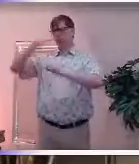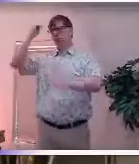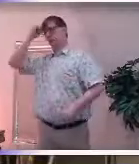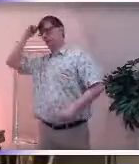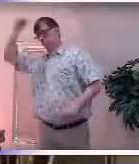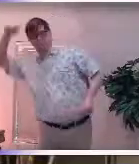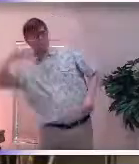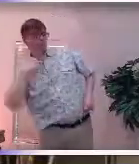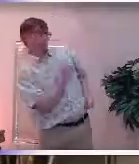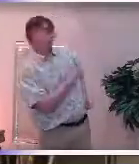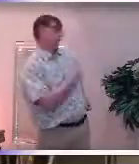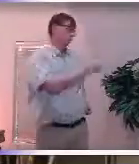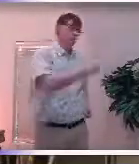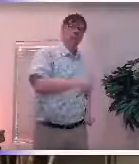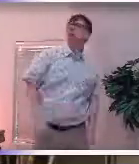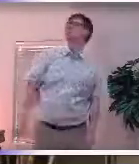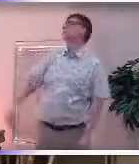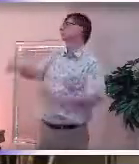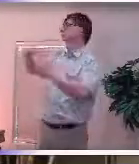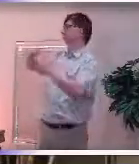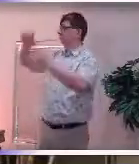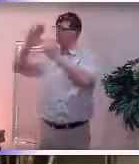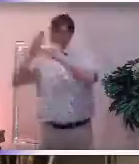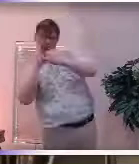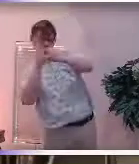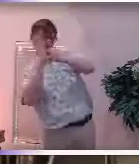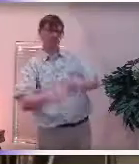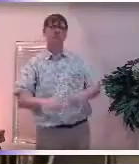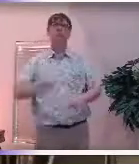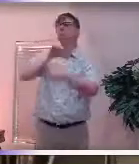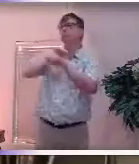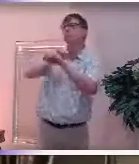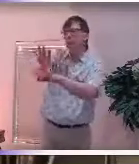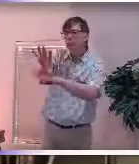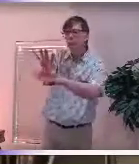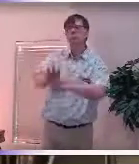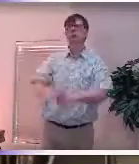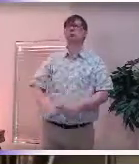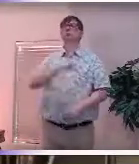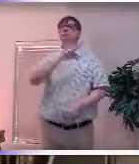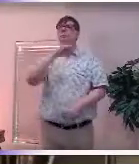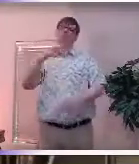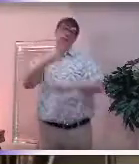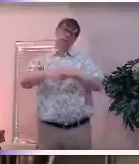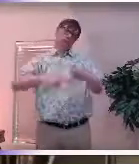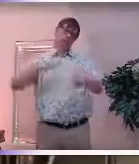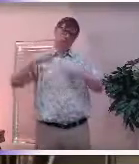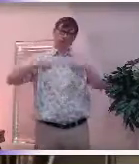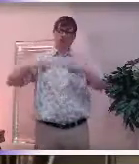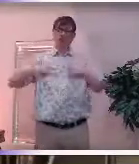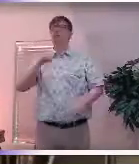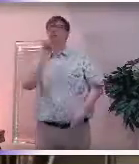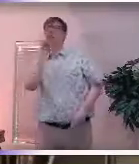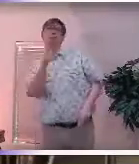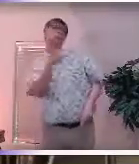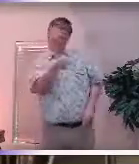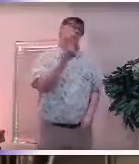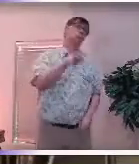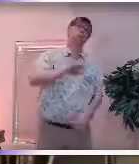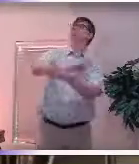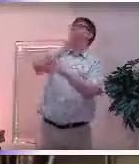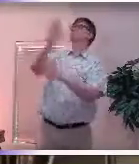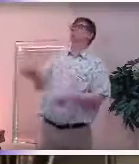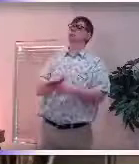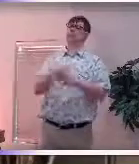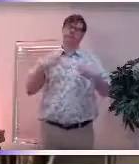attitude toward it, experiences, and people. Your body is